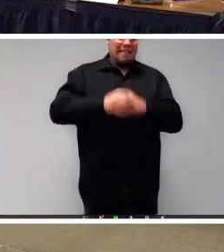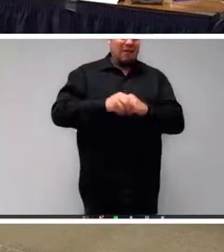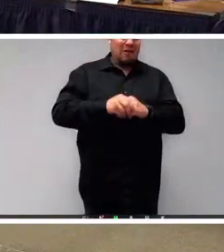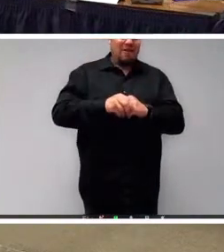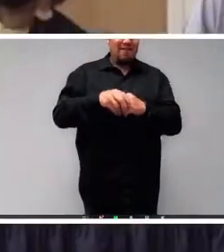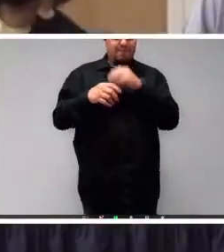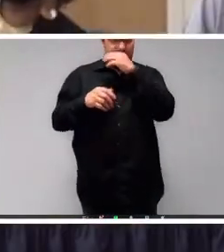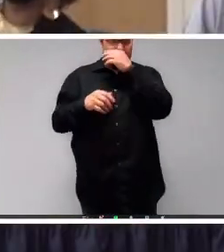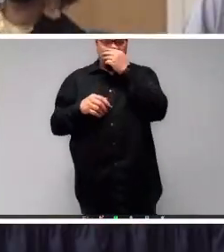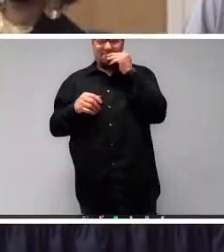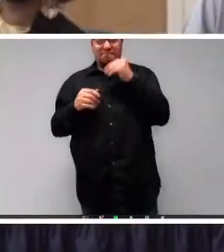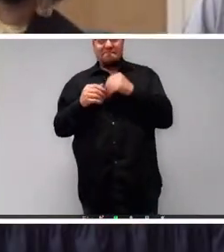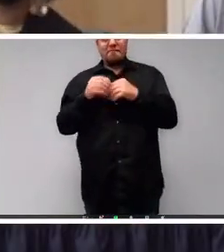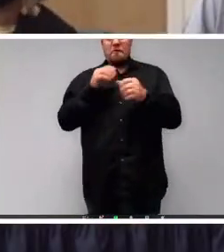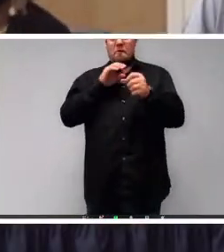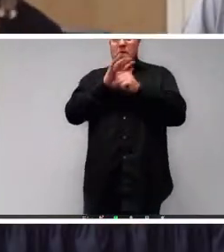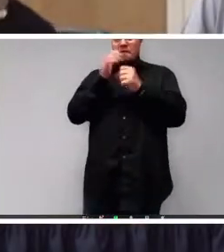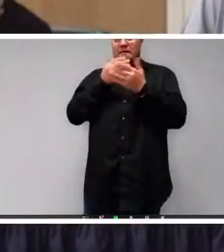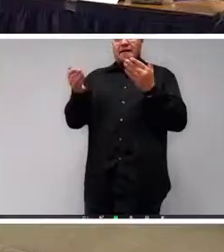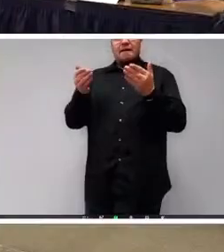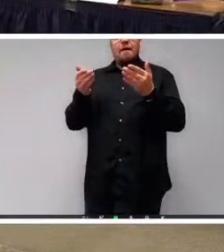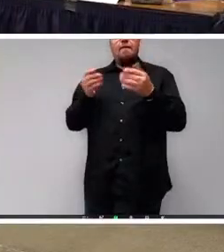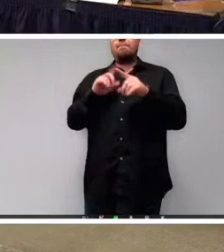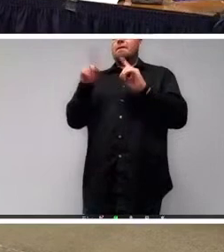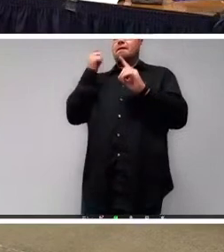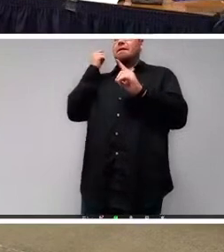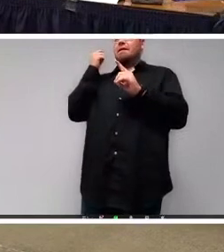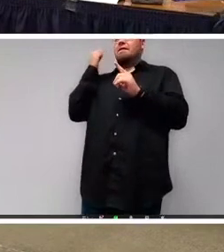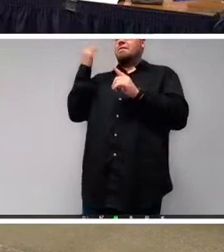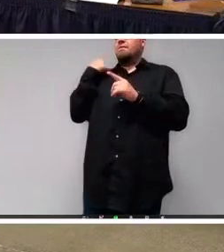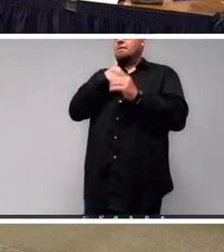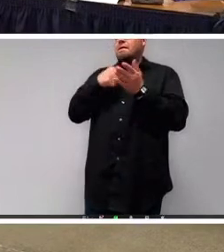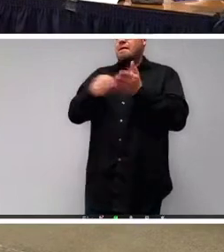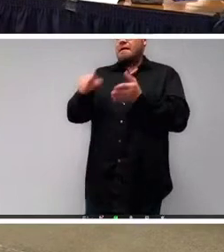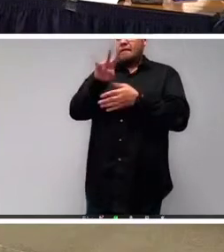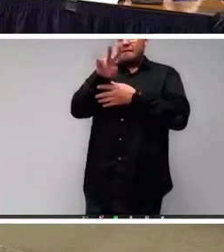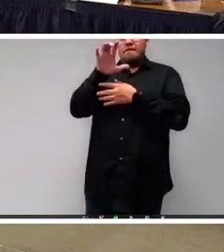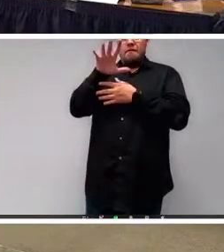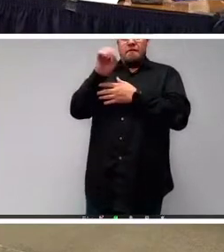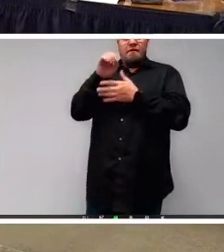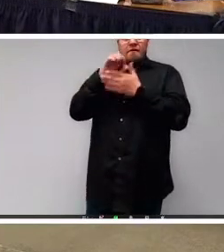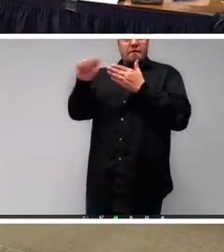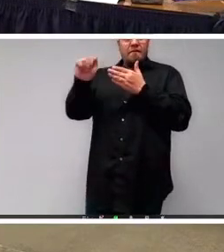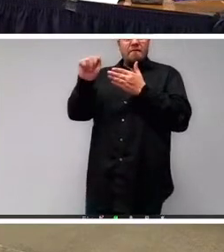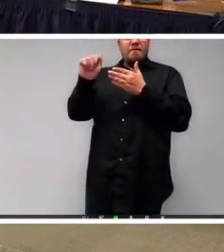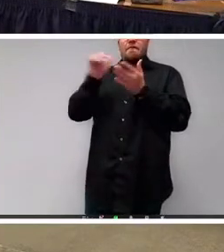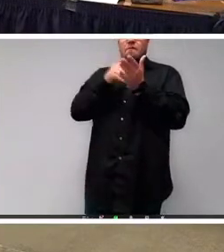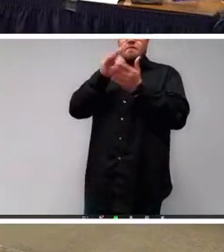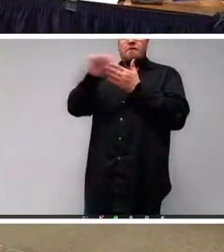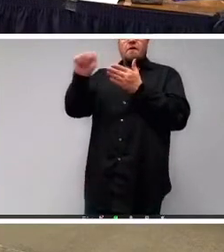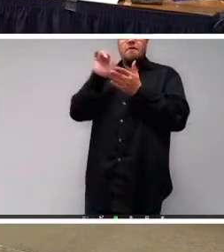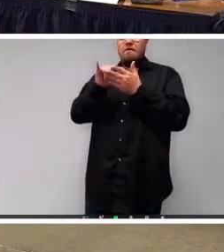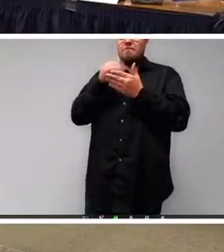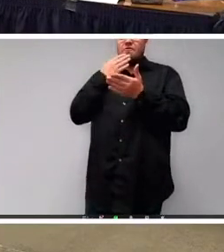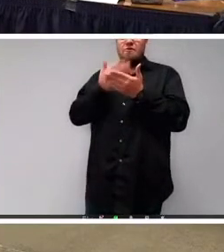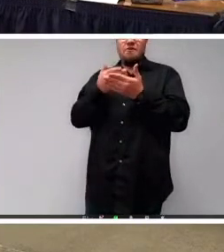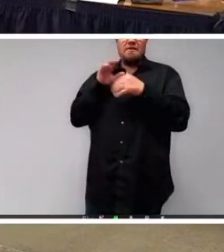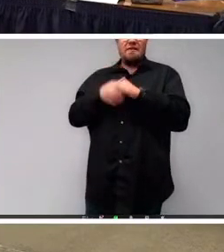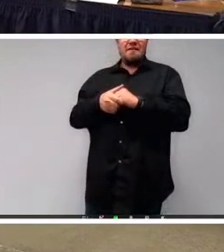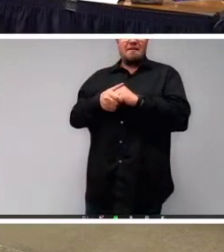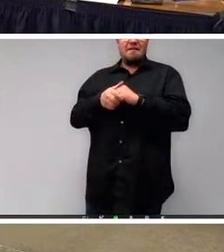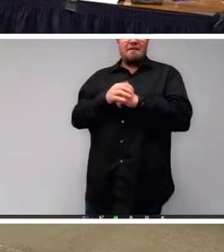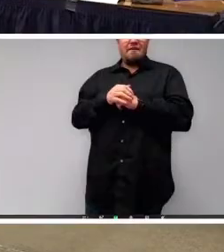the whole thing is, by the still, way. Yeah. Even if we had to pay $750,000, it's a really good deal. It is, and yeah. To add our community